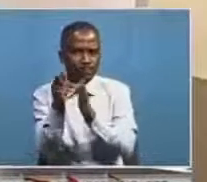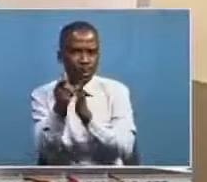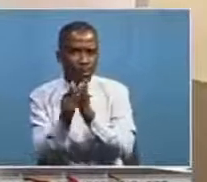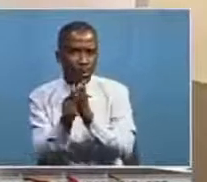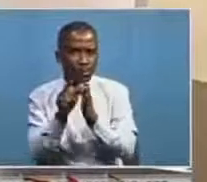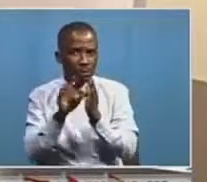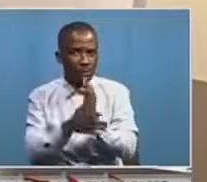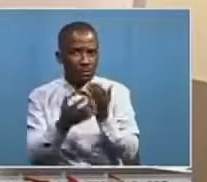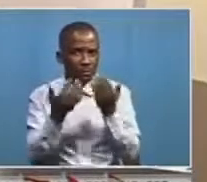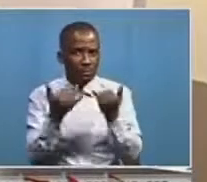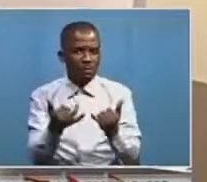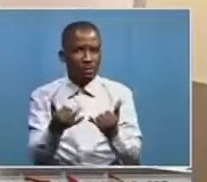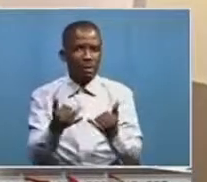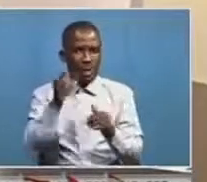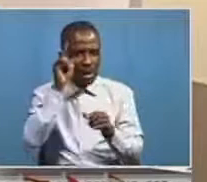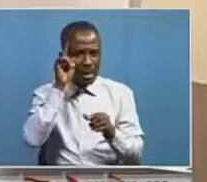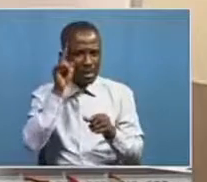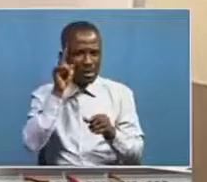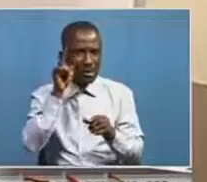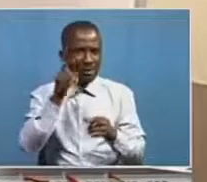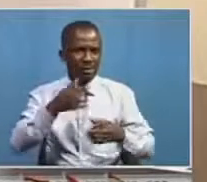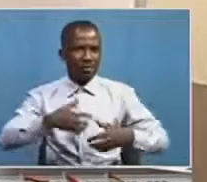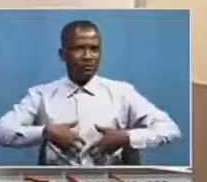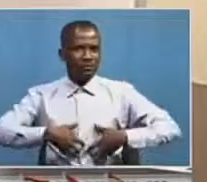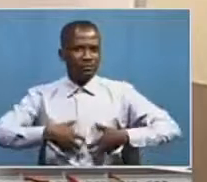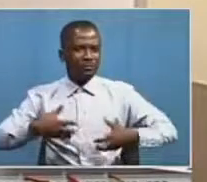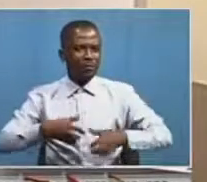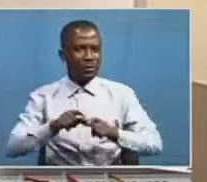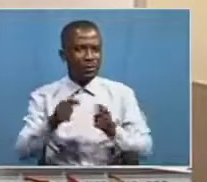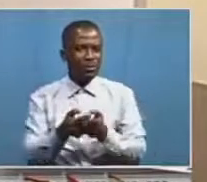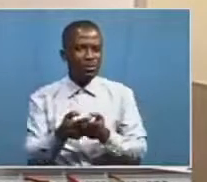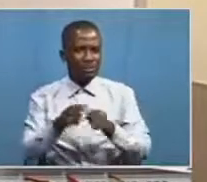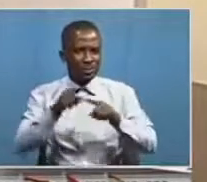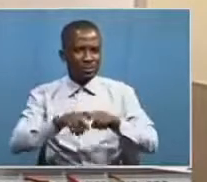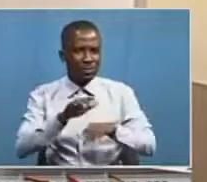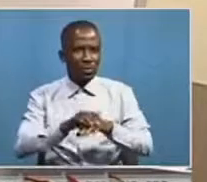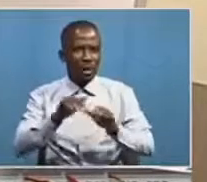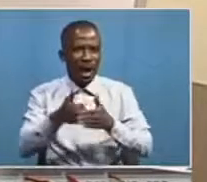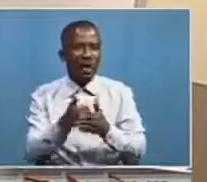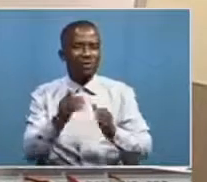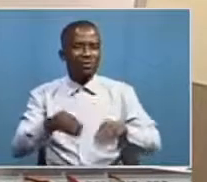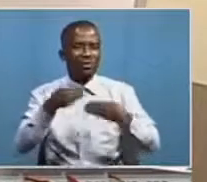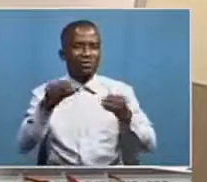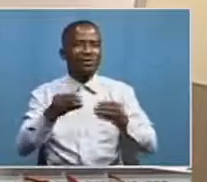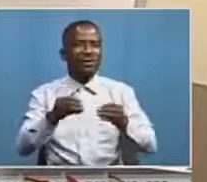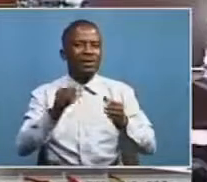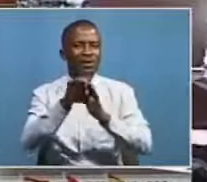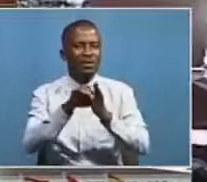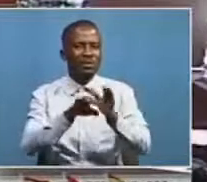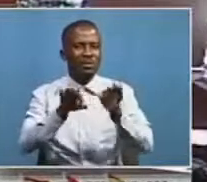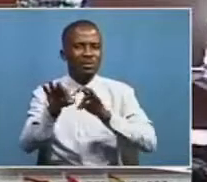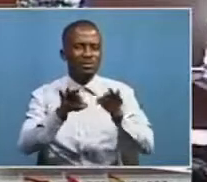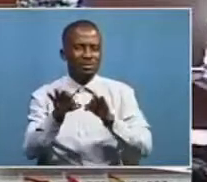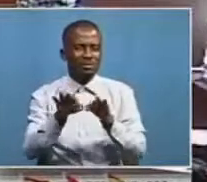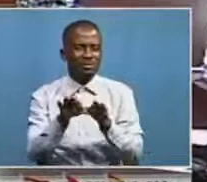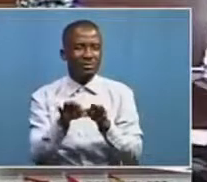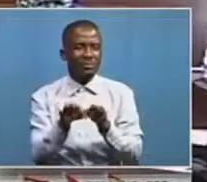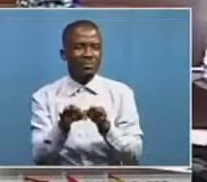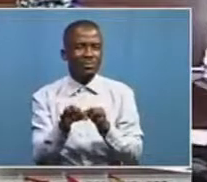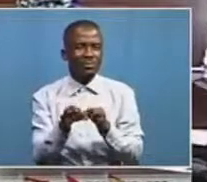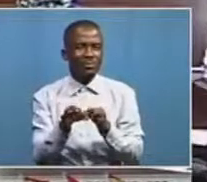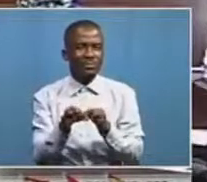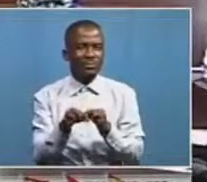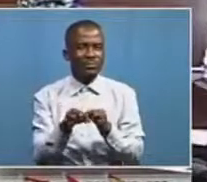by an aggrieved party lies in some other remedy provided for in the Constitution, and not an invitation to